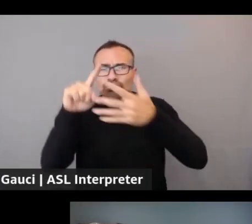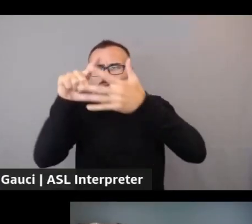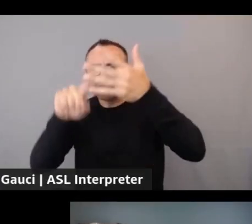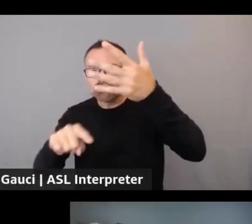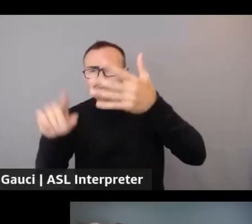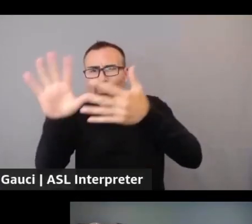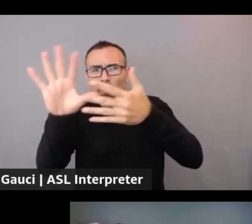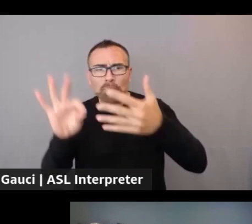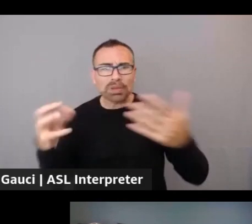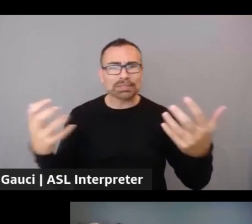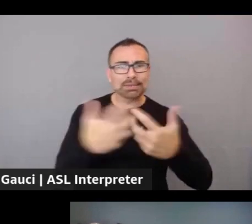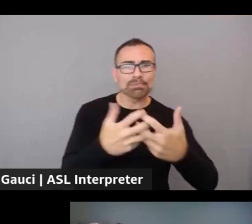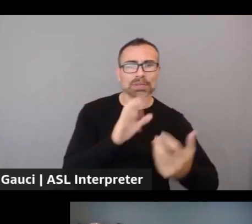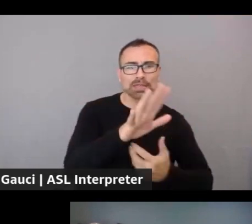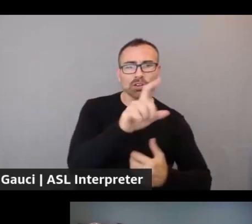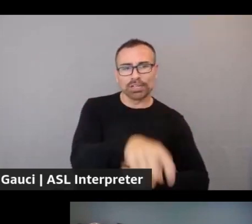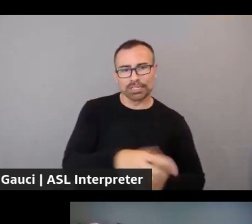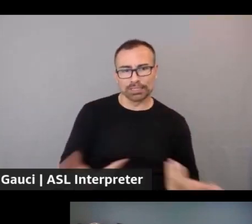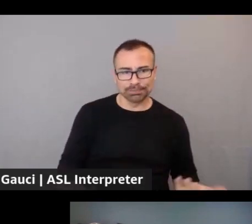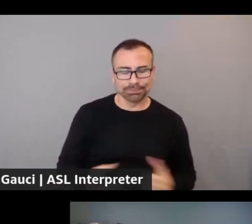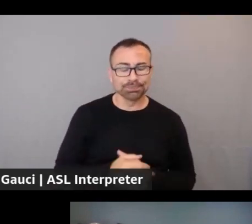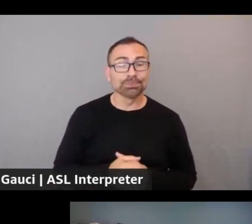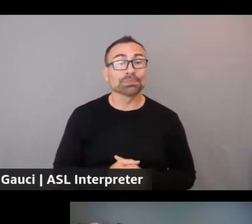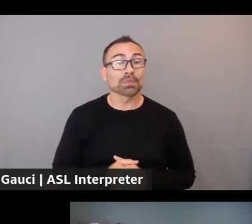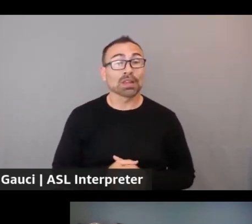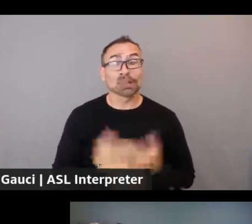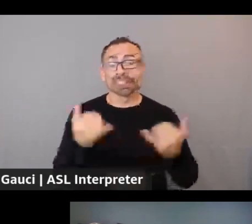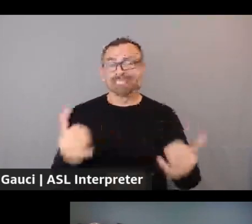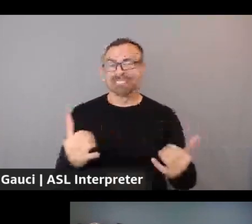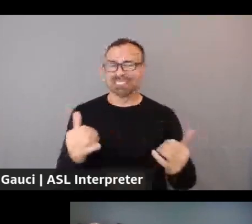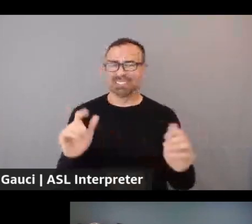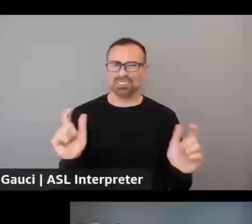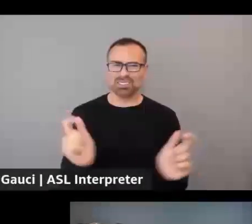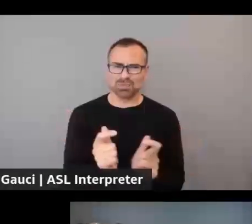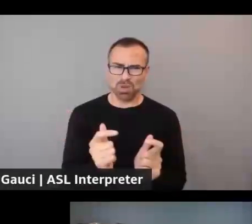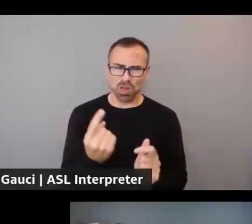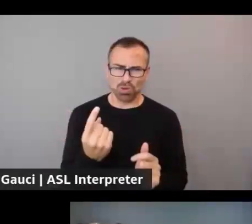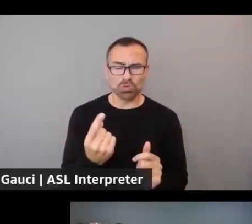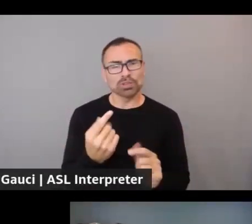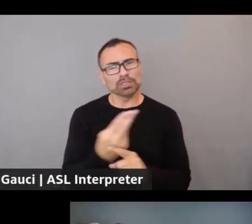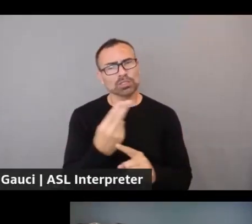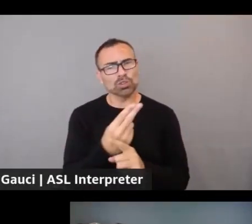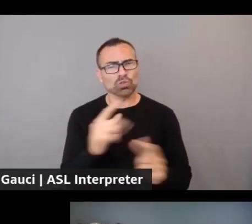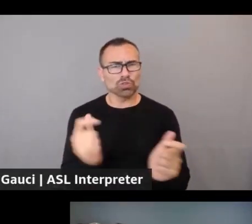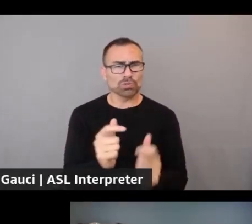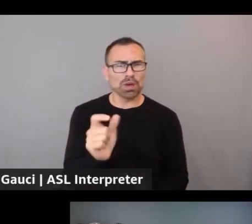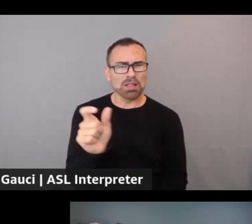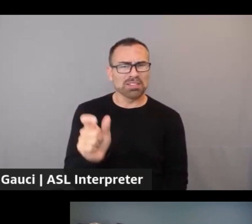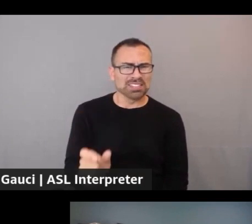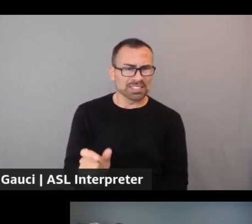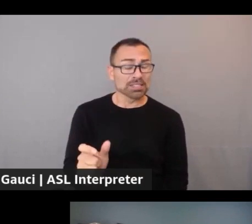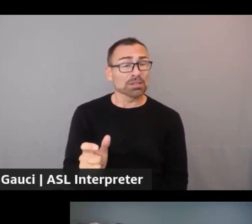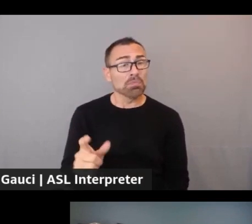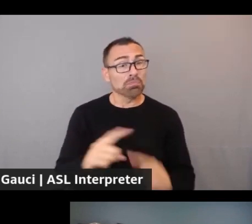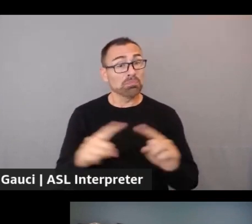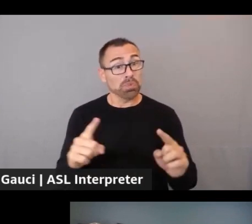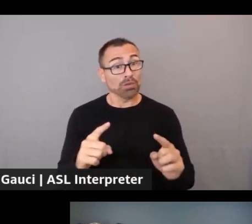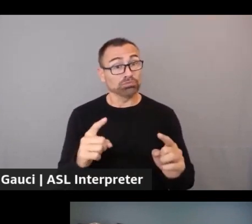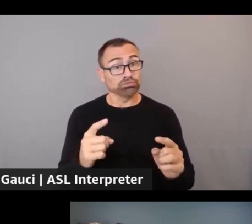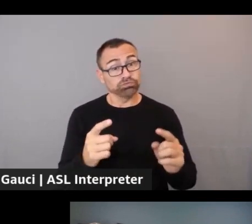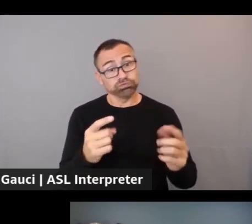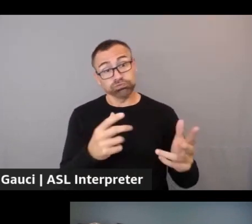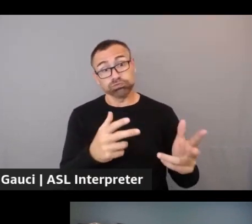best. Now, in case of the smaller ones, they obviously run on smaller instances and they run a little bit faster, actually a